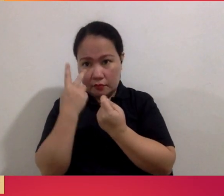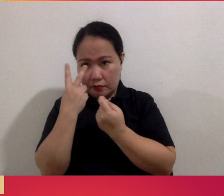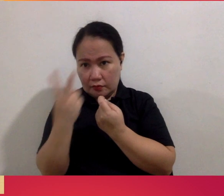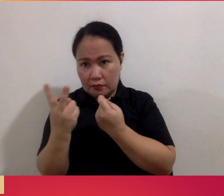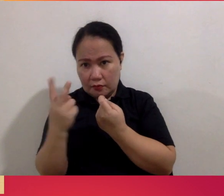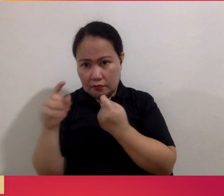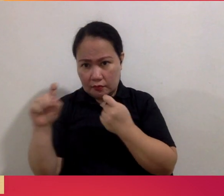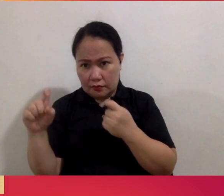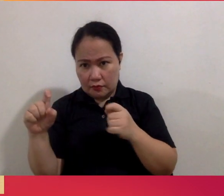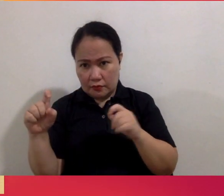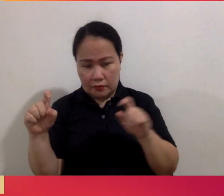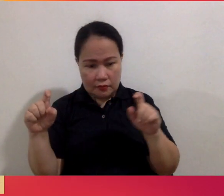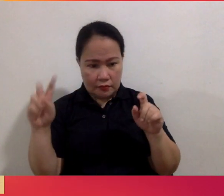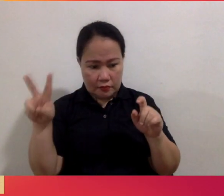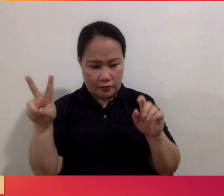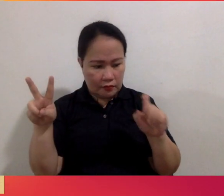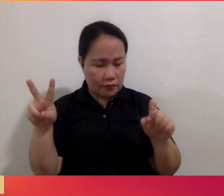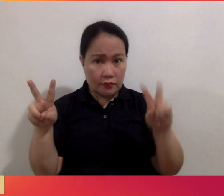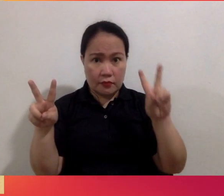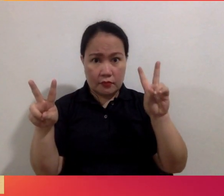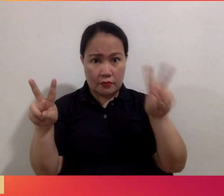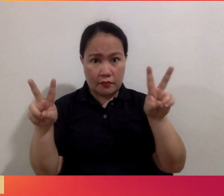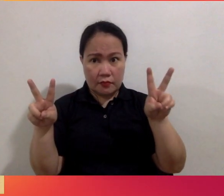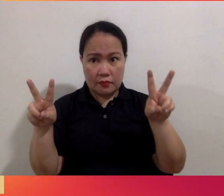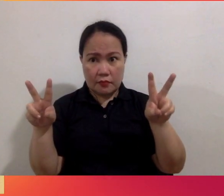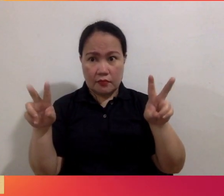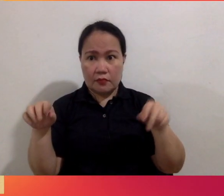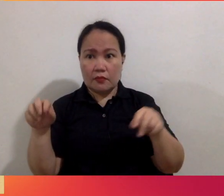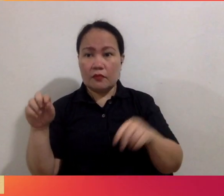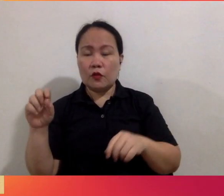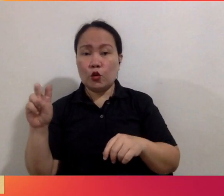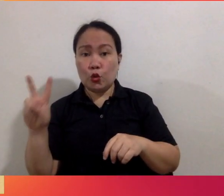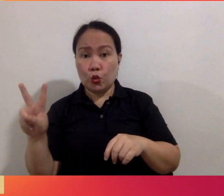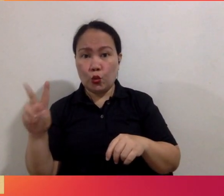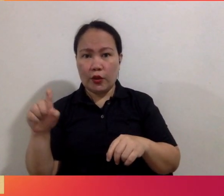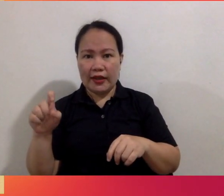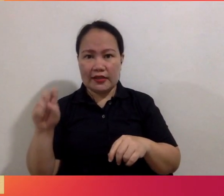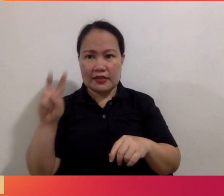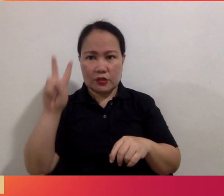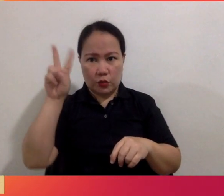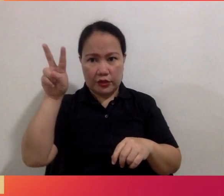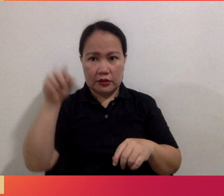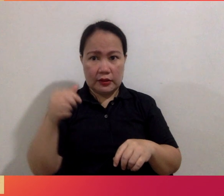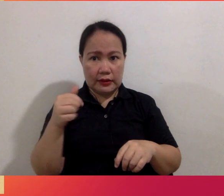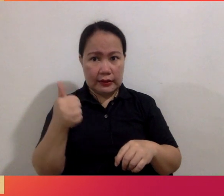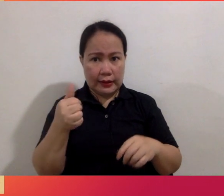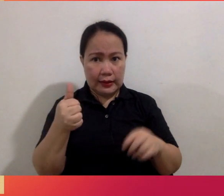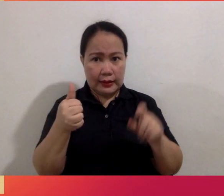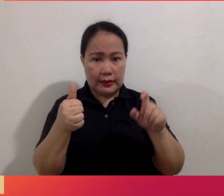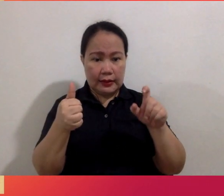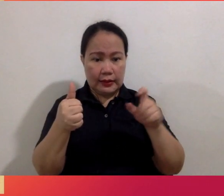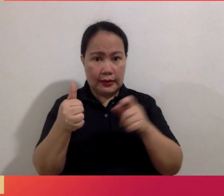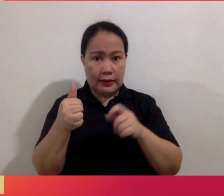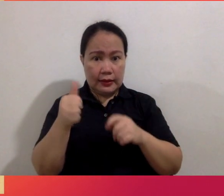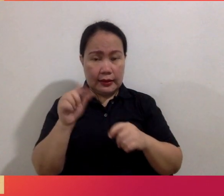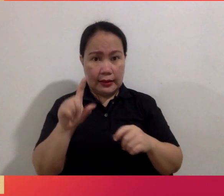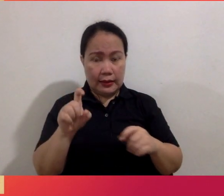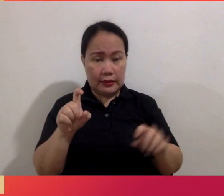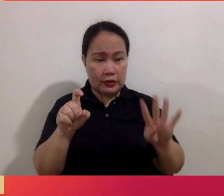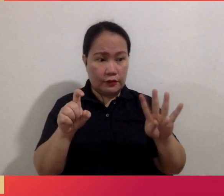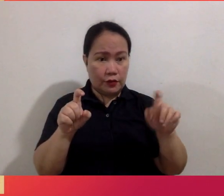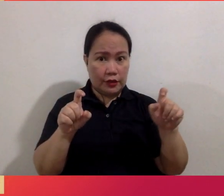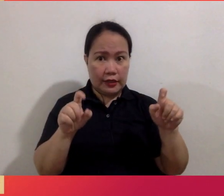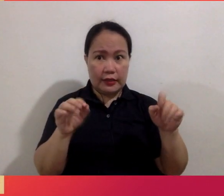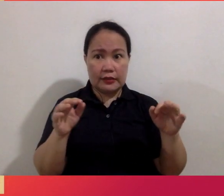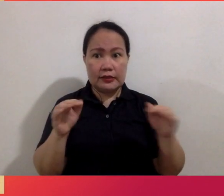magkatulad. So, x squared plus x squared is equal to 2x squared. 10x minus 4x